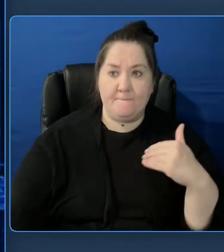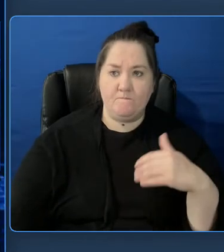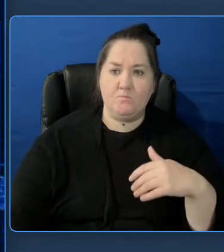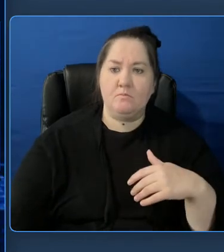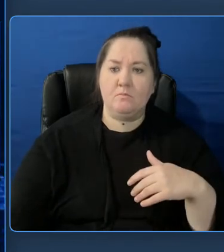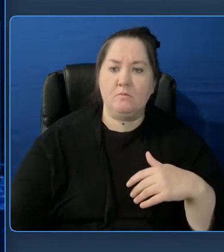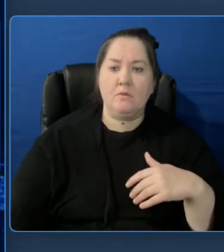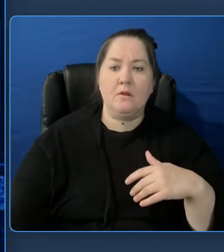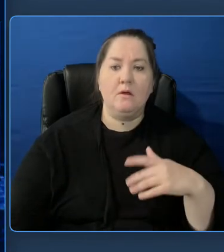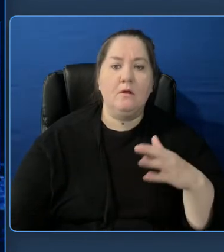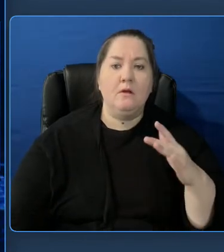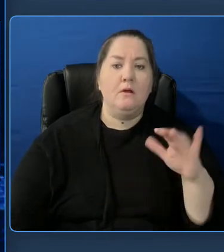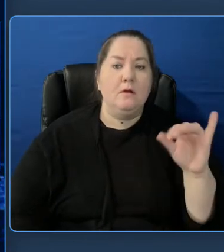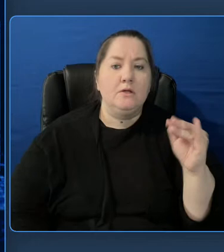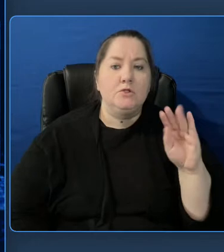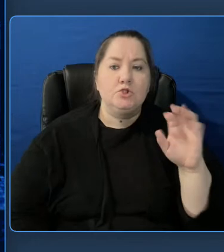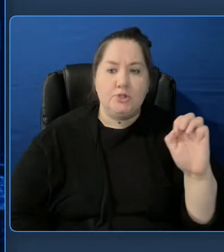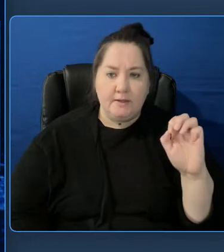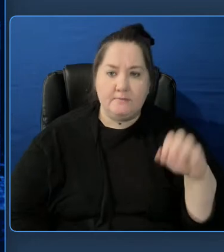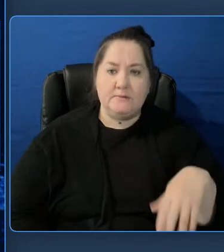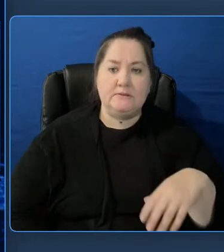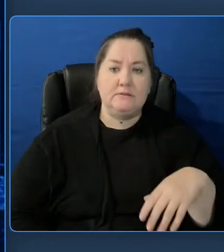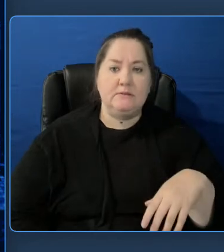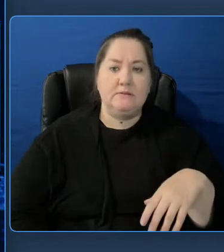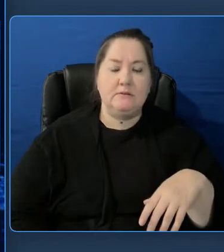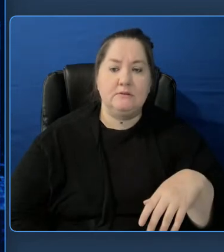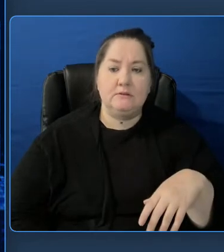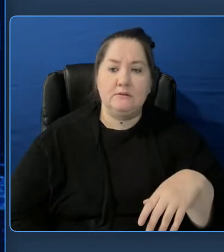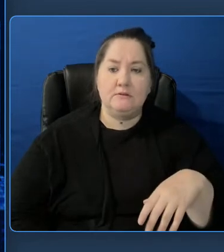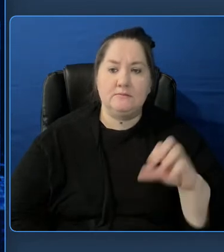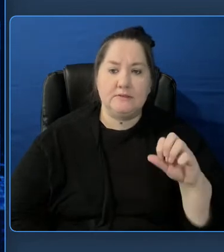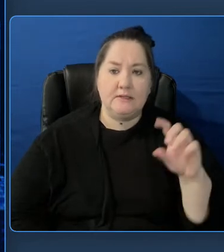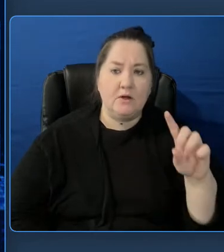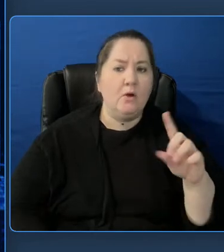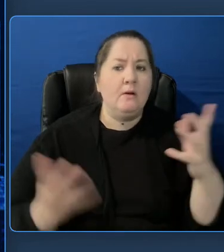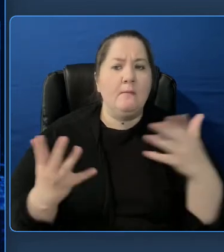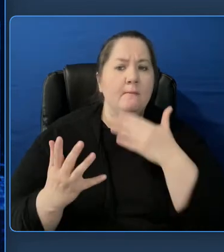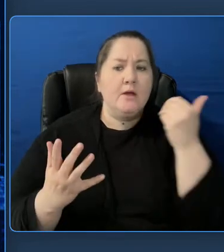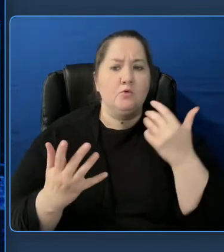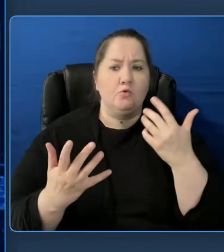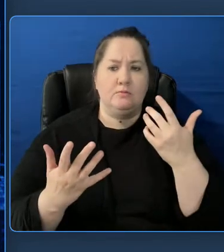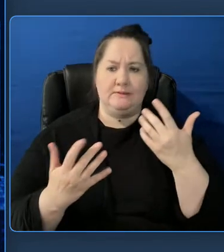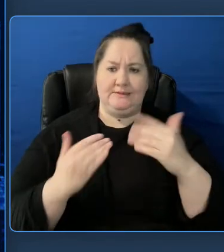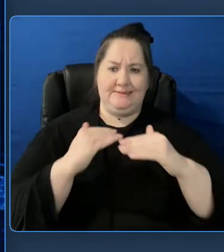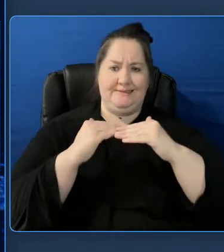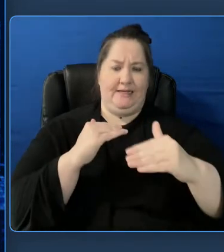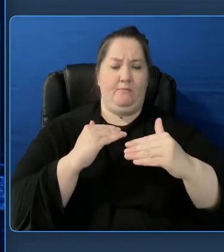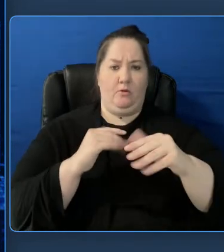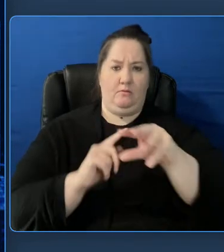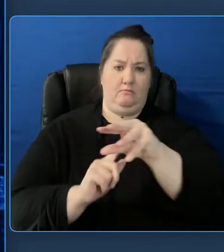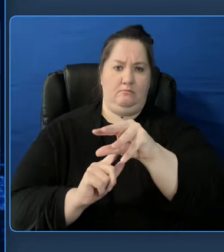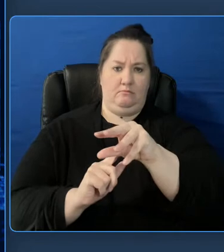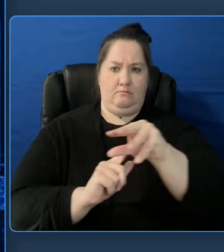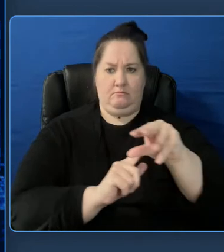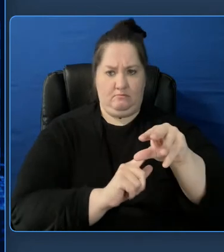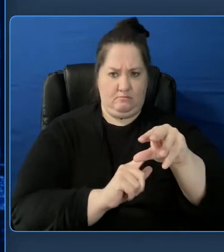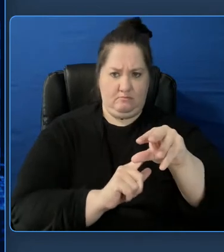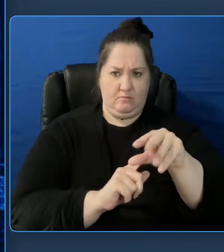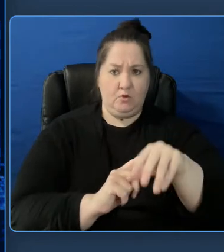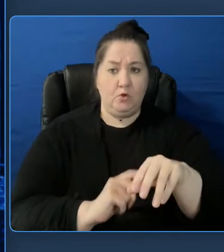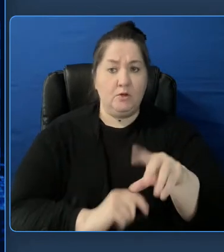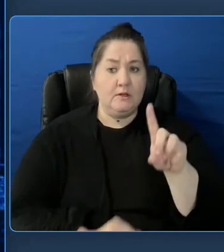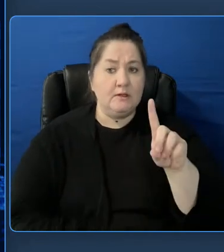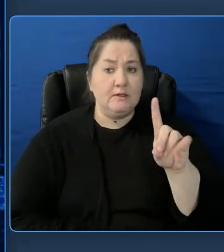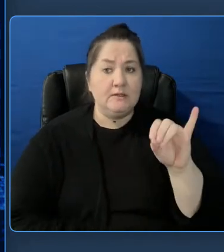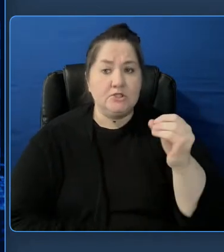question. Next one in from James Babbitt in San Diego, California. What is the best way to record stable handheld video?